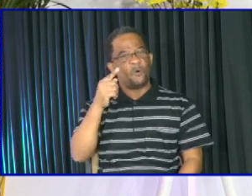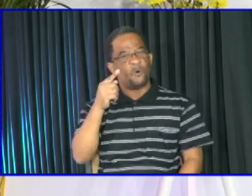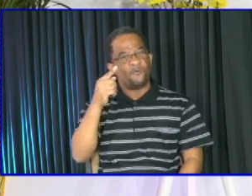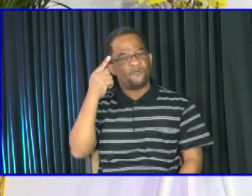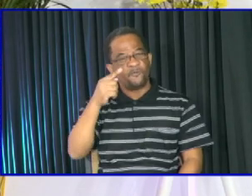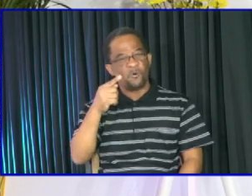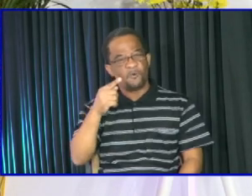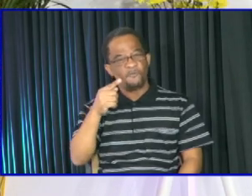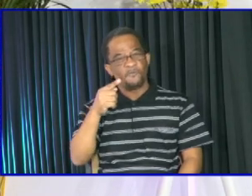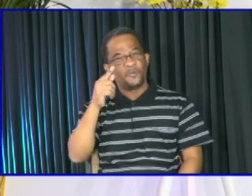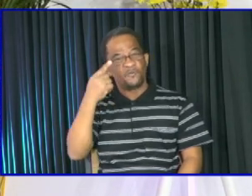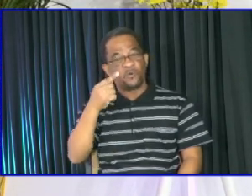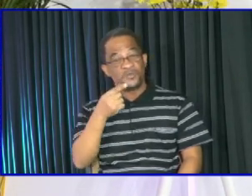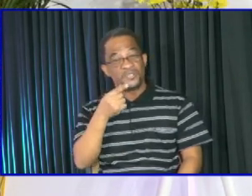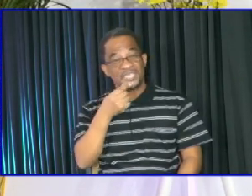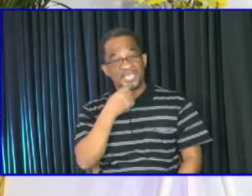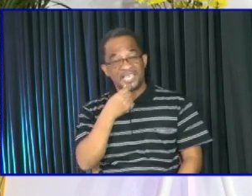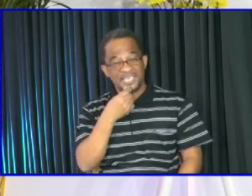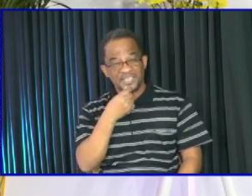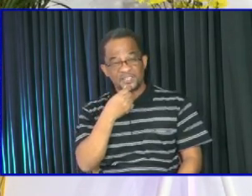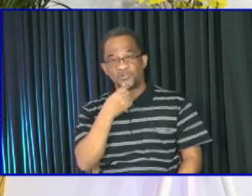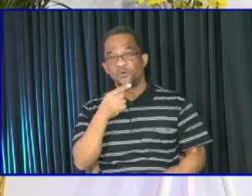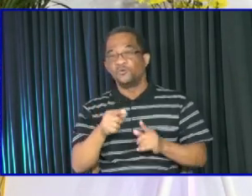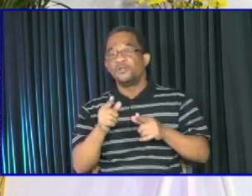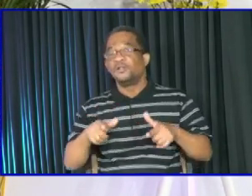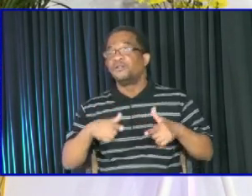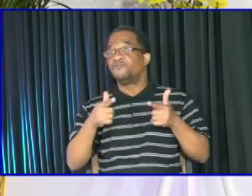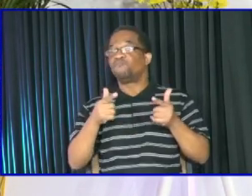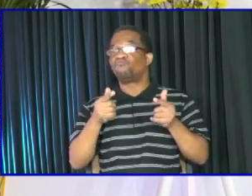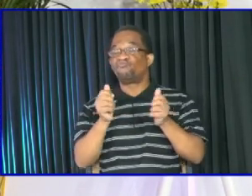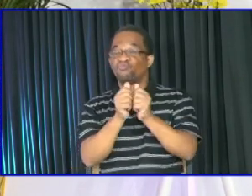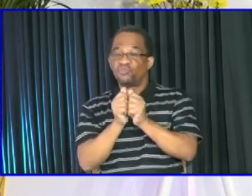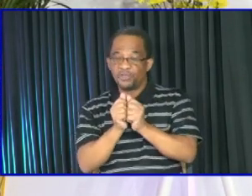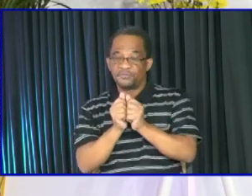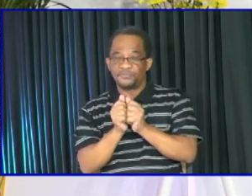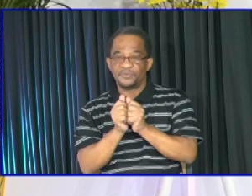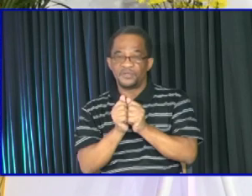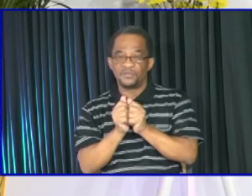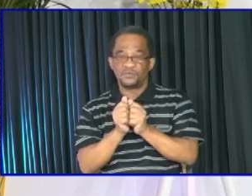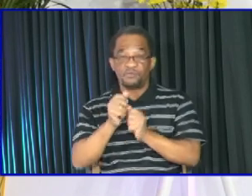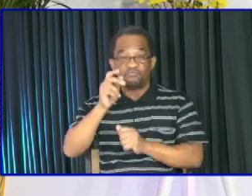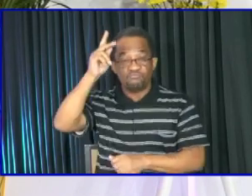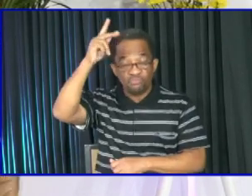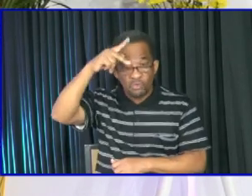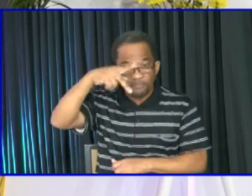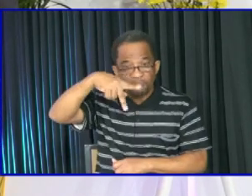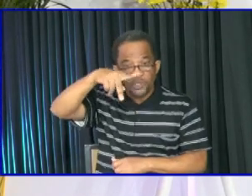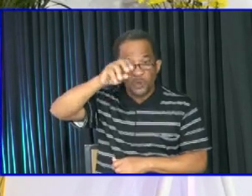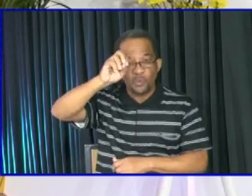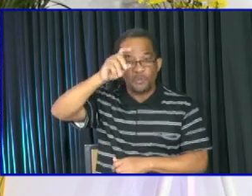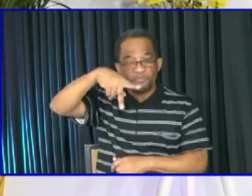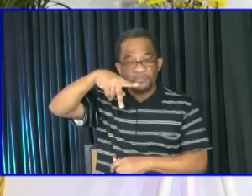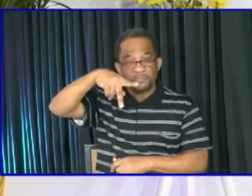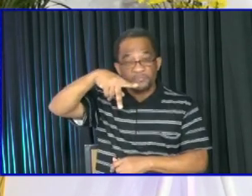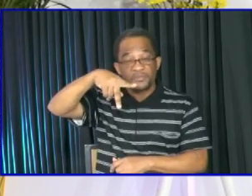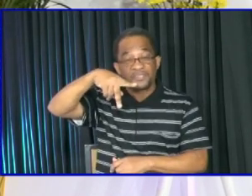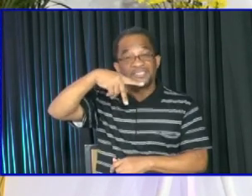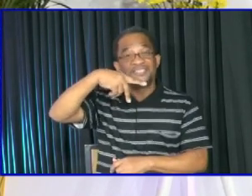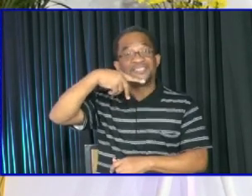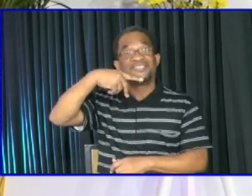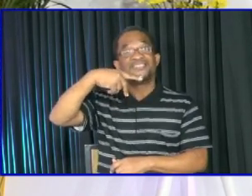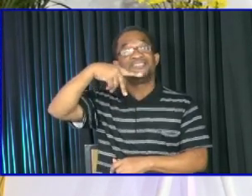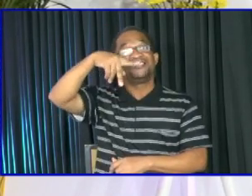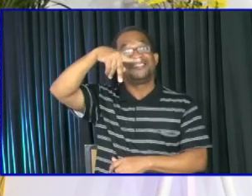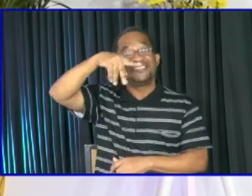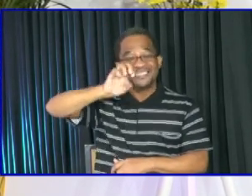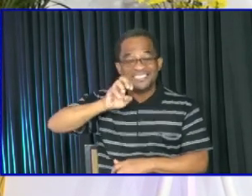homosexual couples to live together. The Pope has sanctioned that. You can check the CNN news